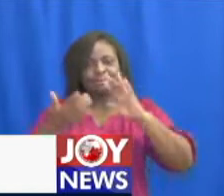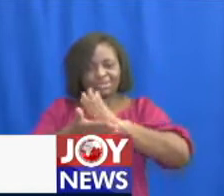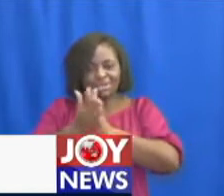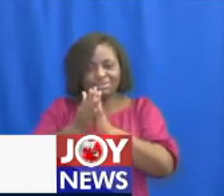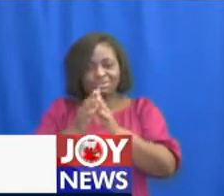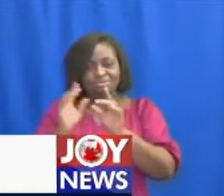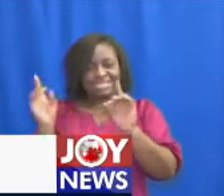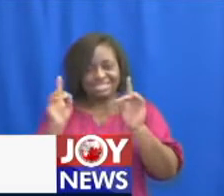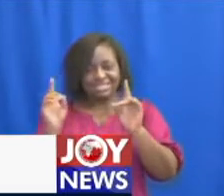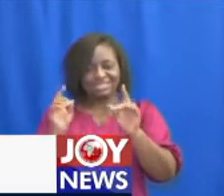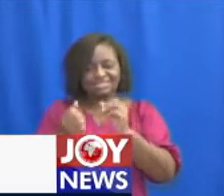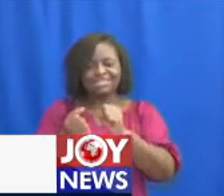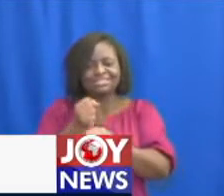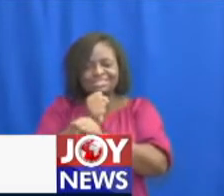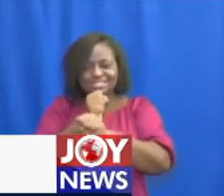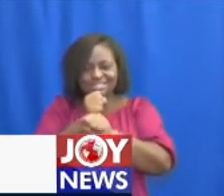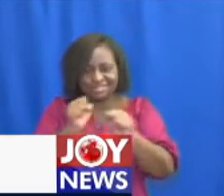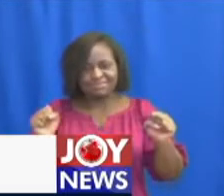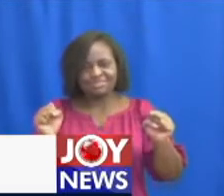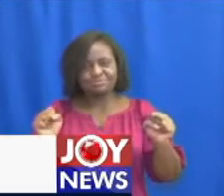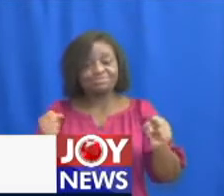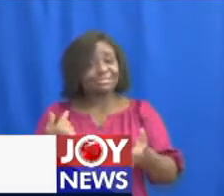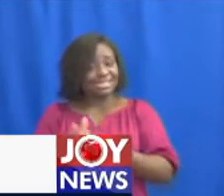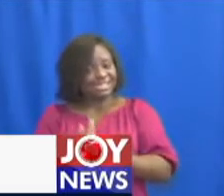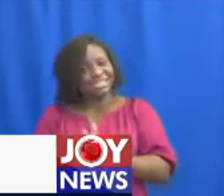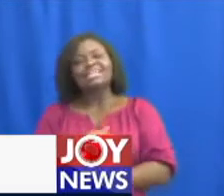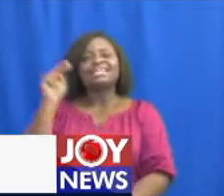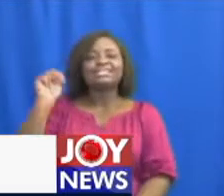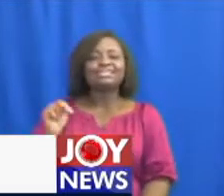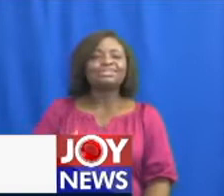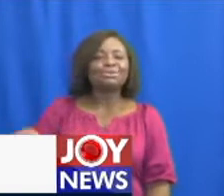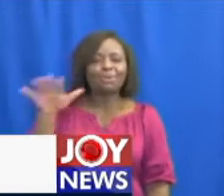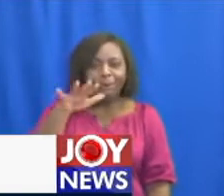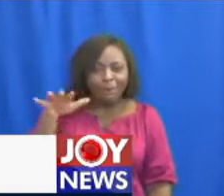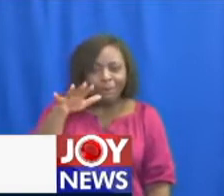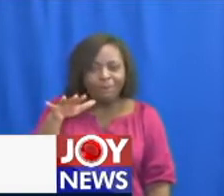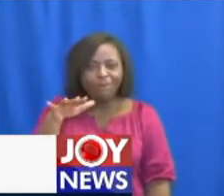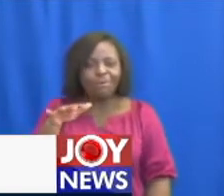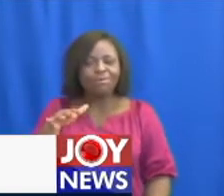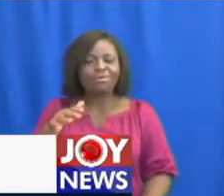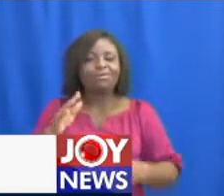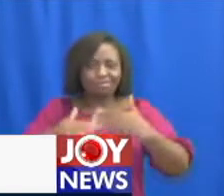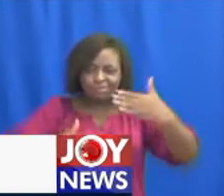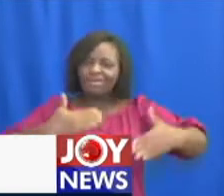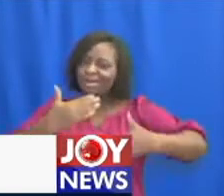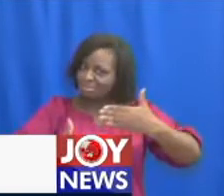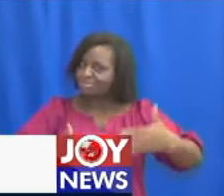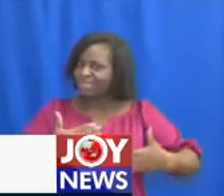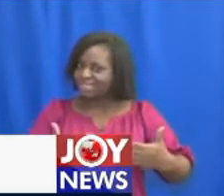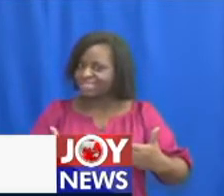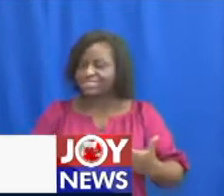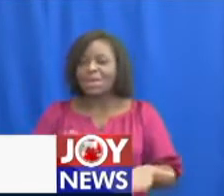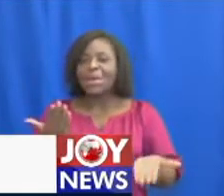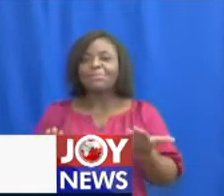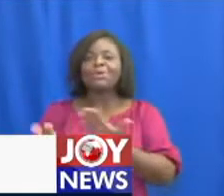conducted in safety. Ghana needs them all for her progress. May God